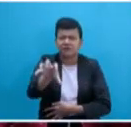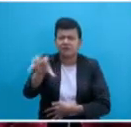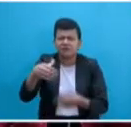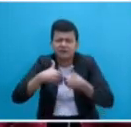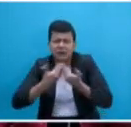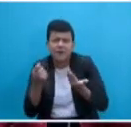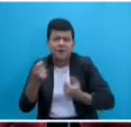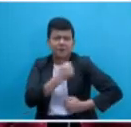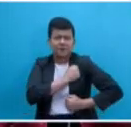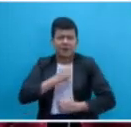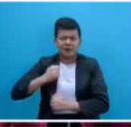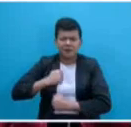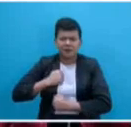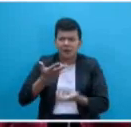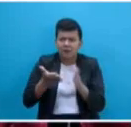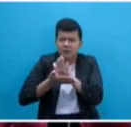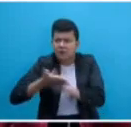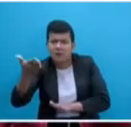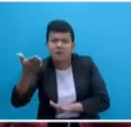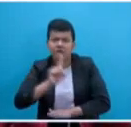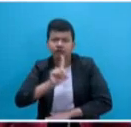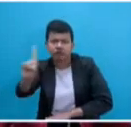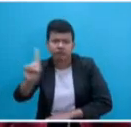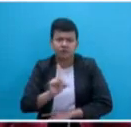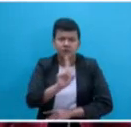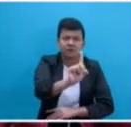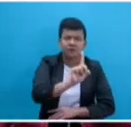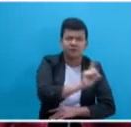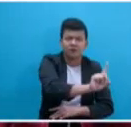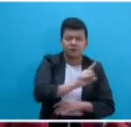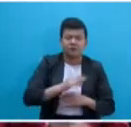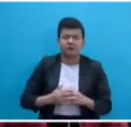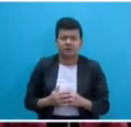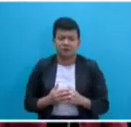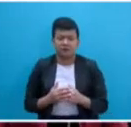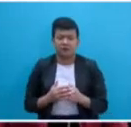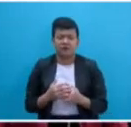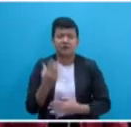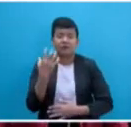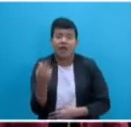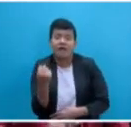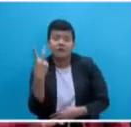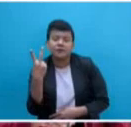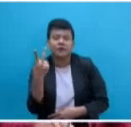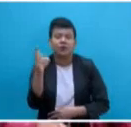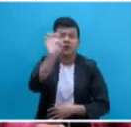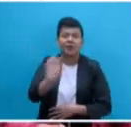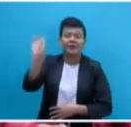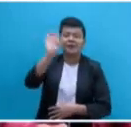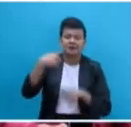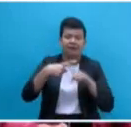in Kosovo, Namibia, Iraq, and Ramsey in the Solomon, there were 2 European or English names, 2 Indian